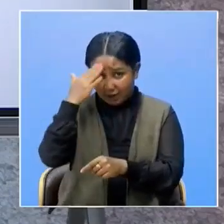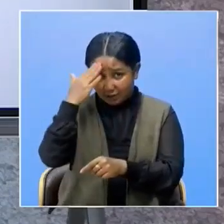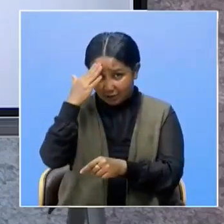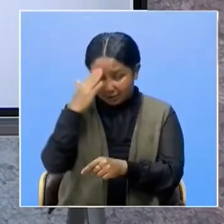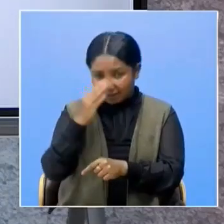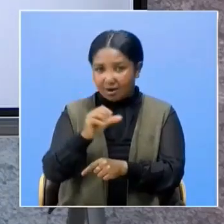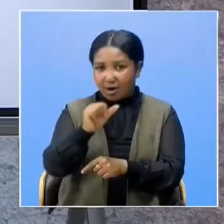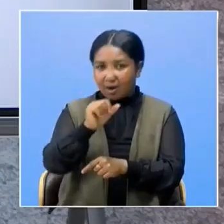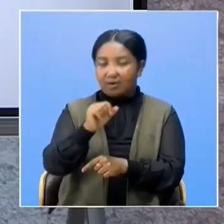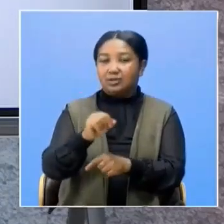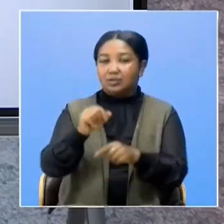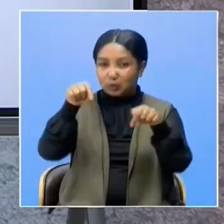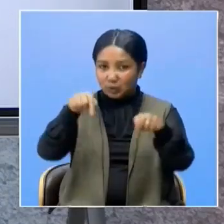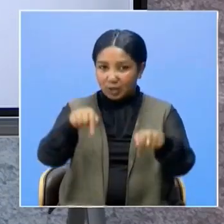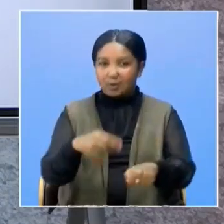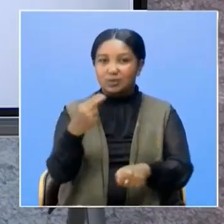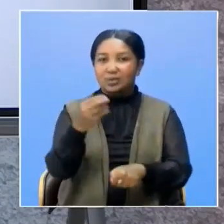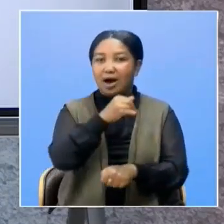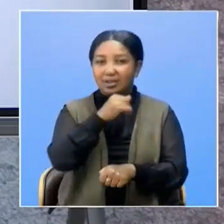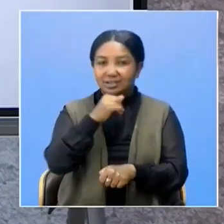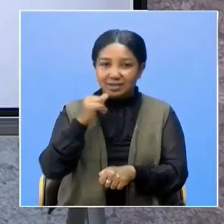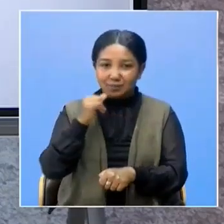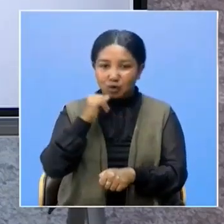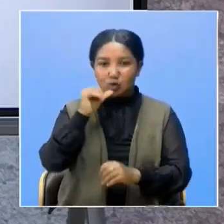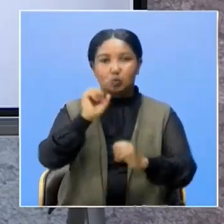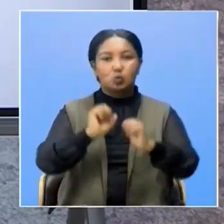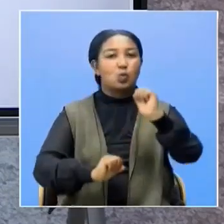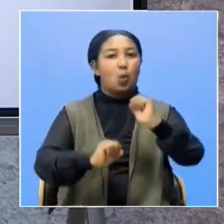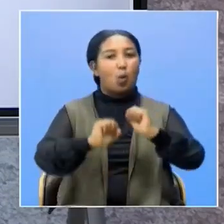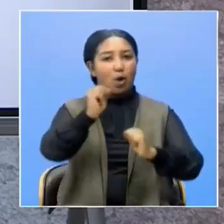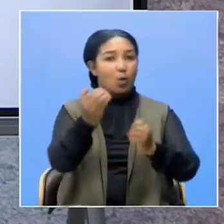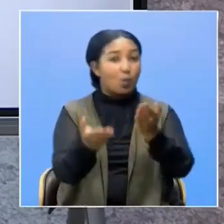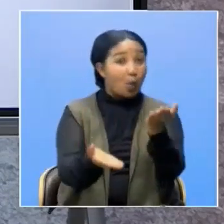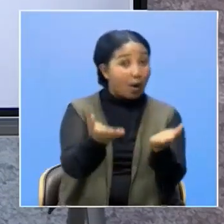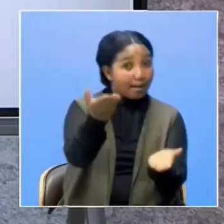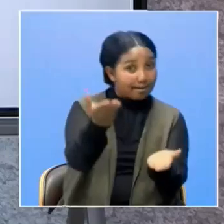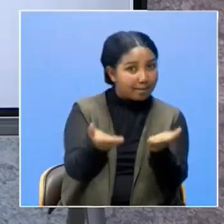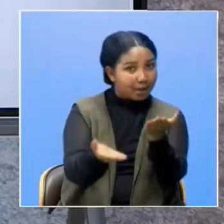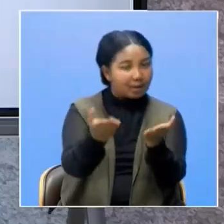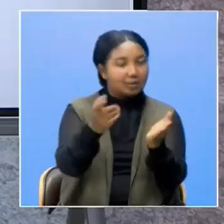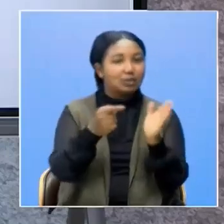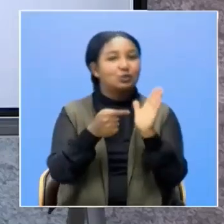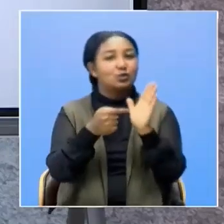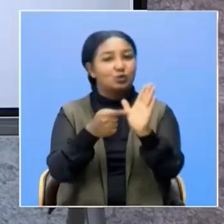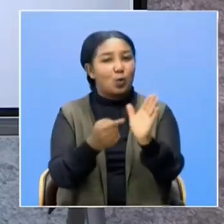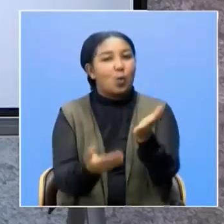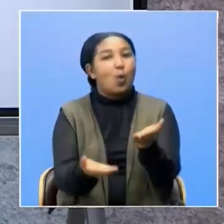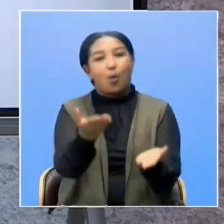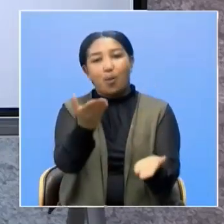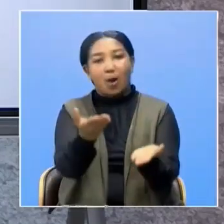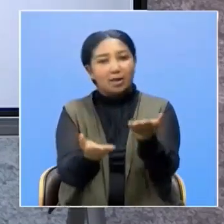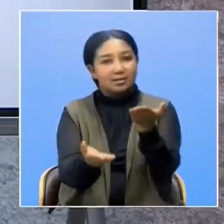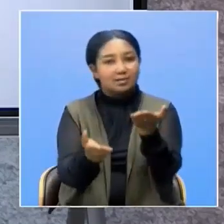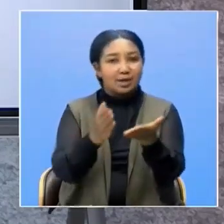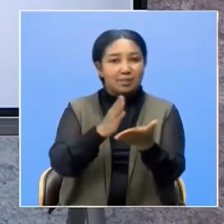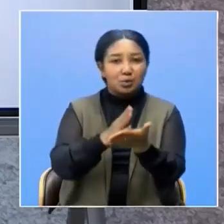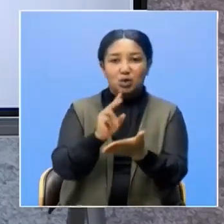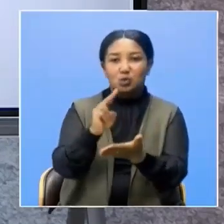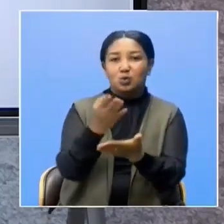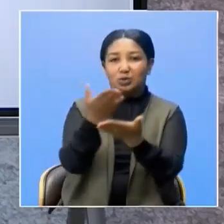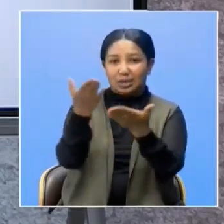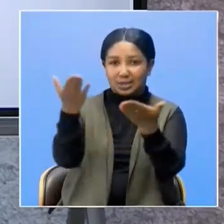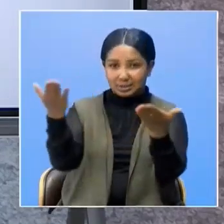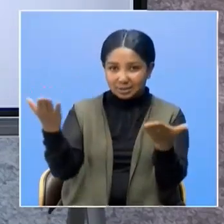Good. Today we use adjectives to compare and, to show comparison between 2 things, which